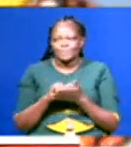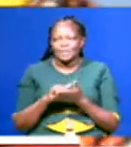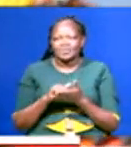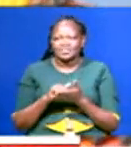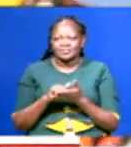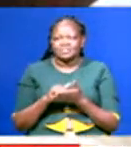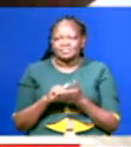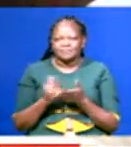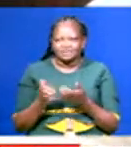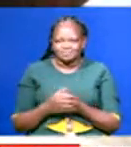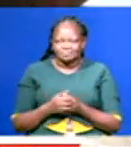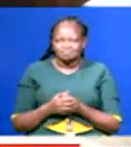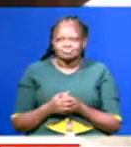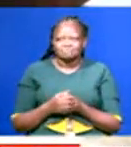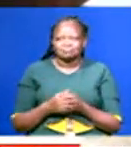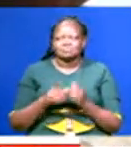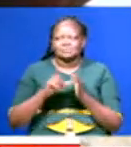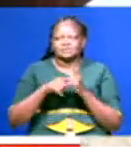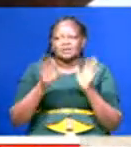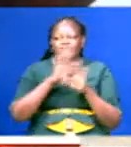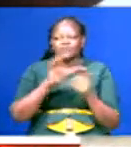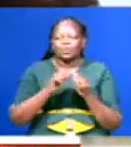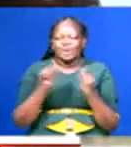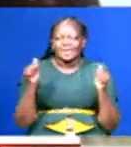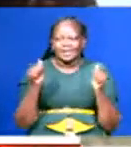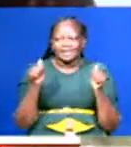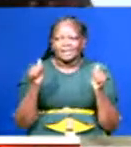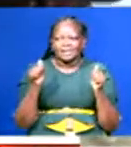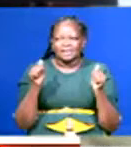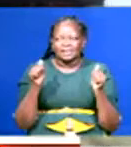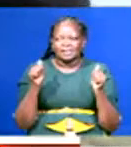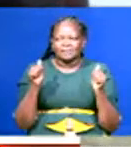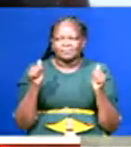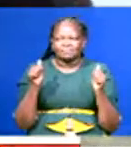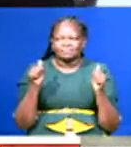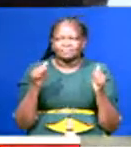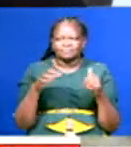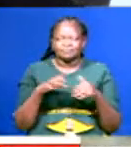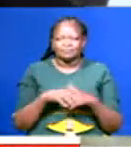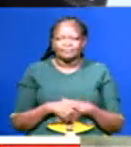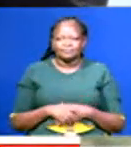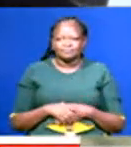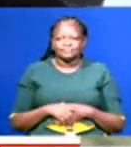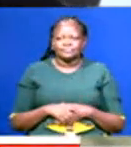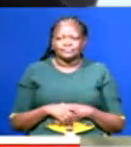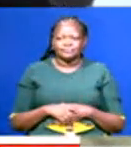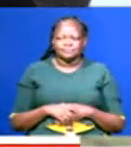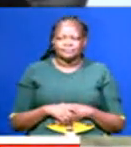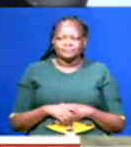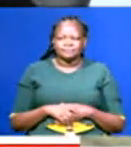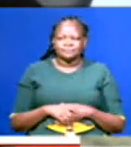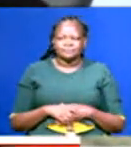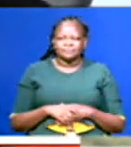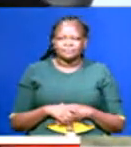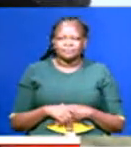after summer. For Climate Centric, I am Teresa Mutai.